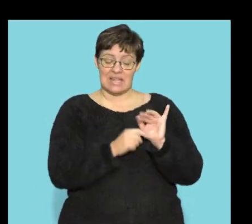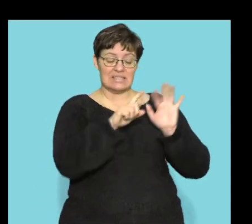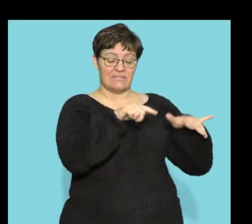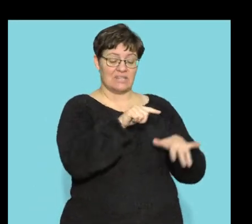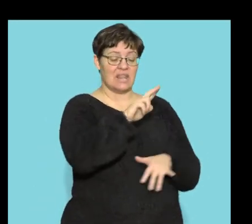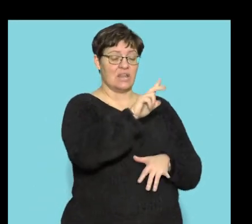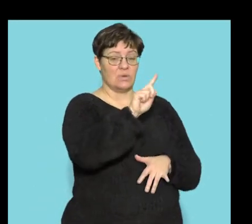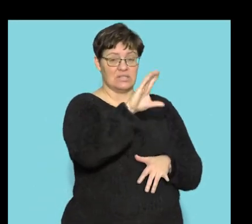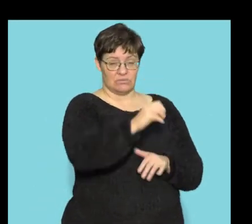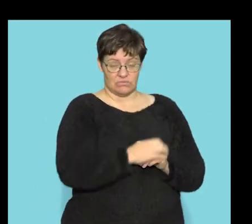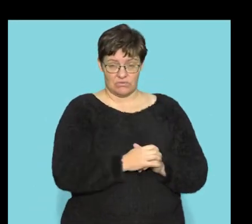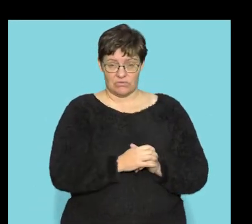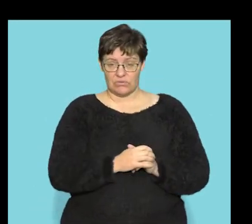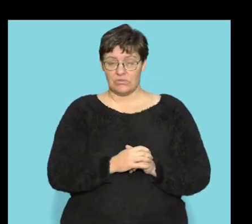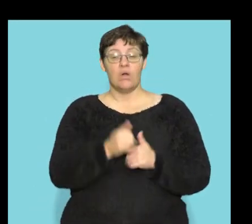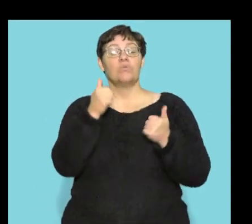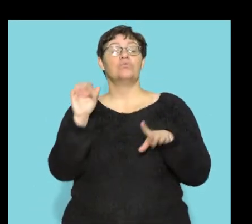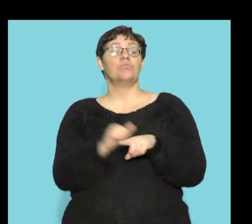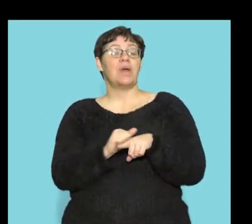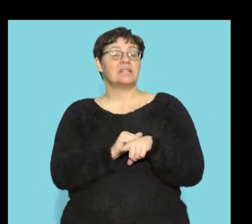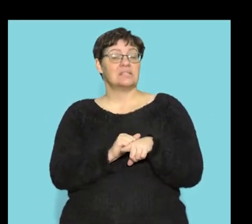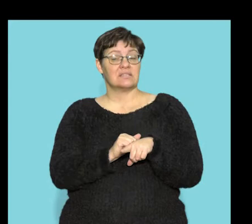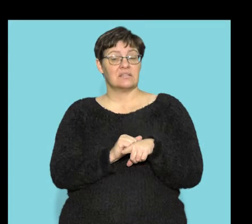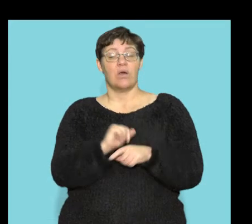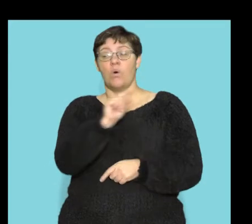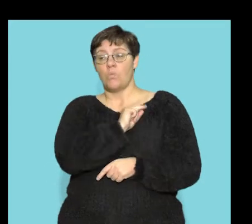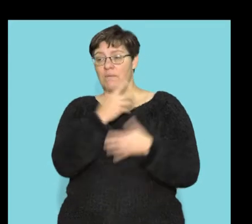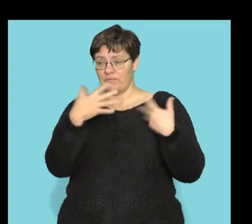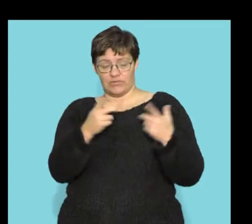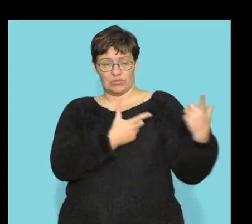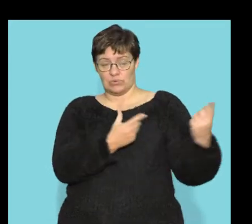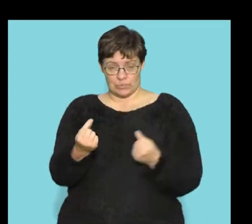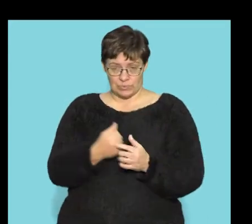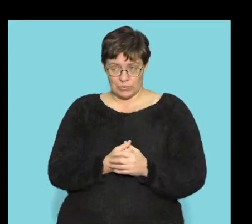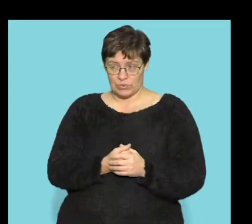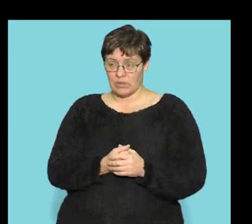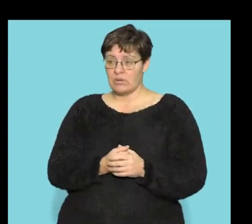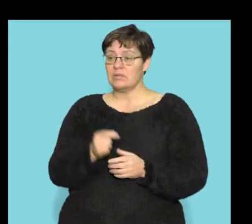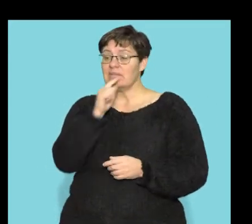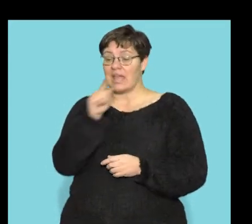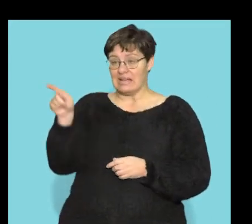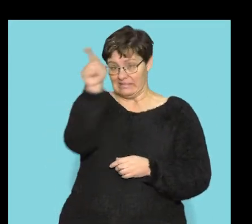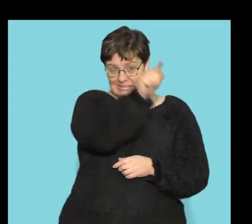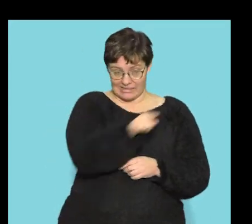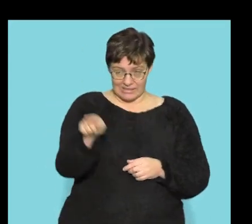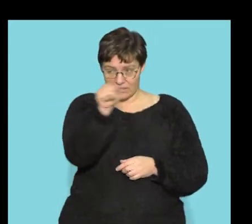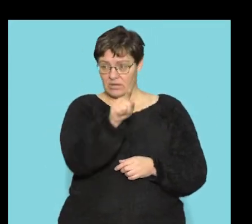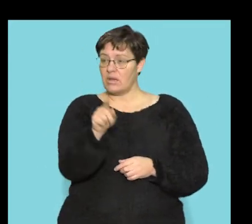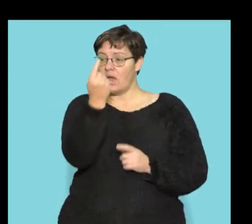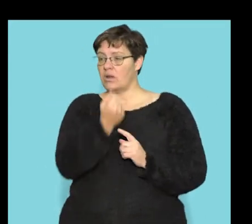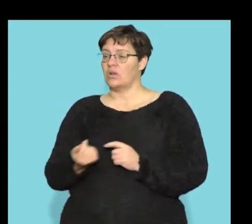17,810. Remember, we said good practice, but because we've done it here, we're just saying that take that amount there and show